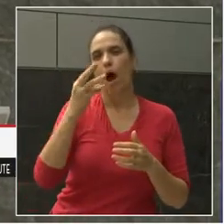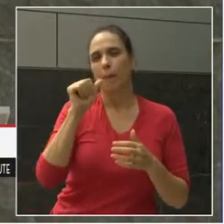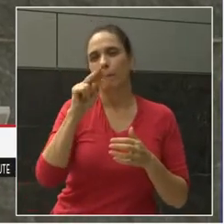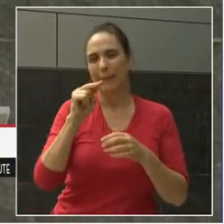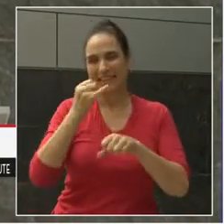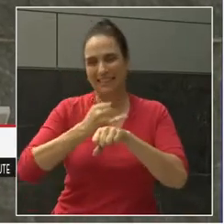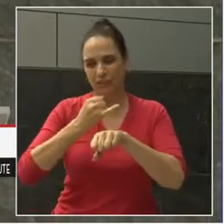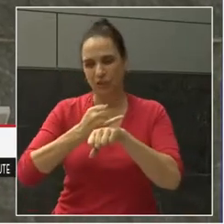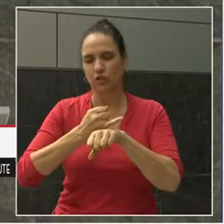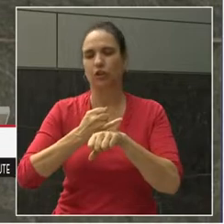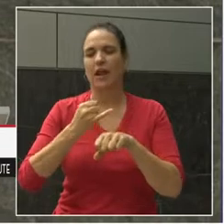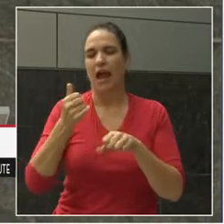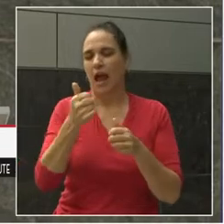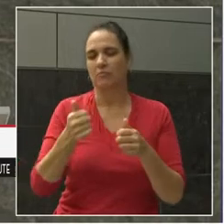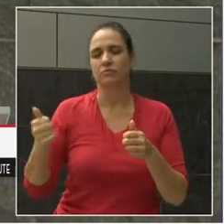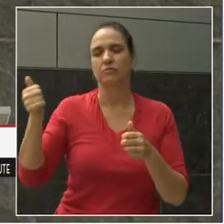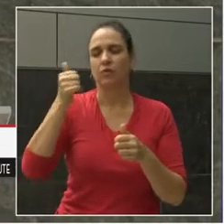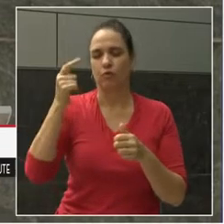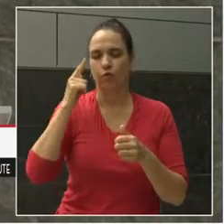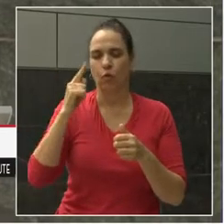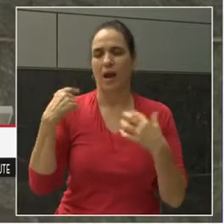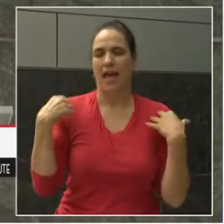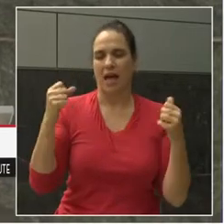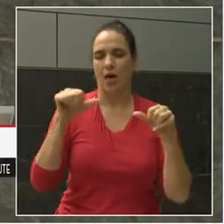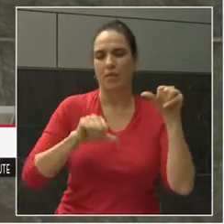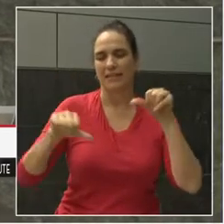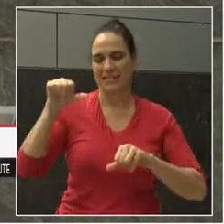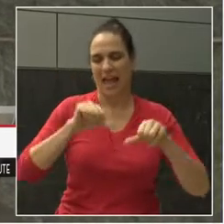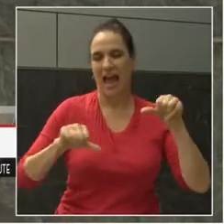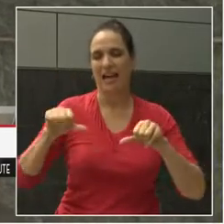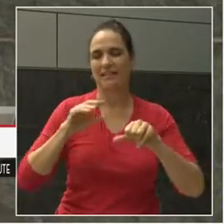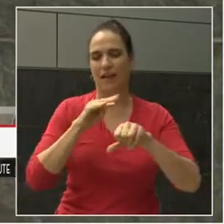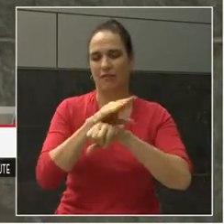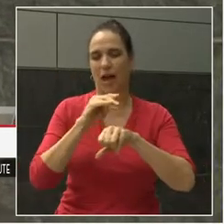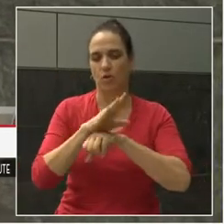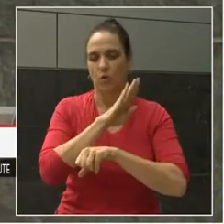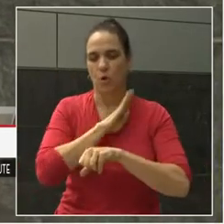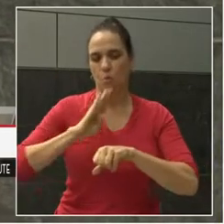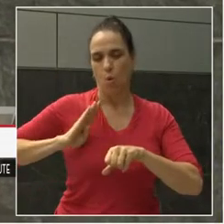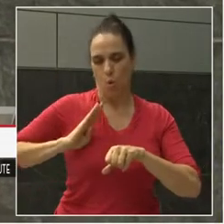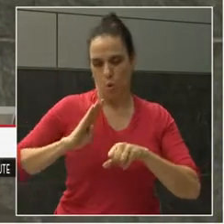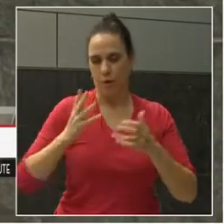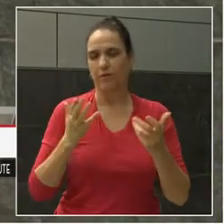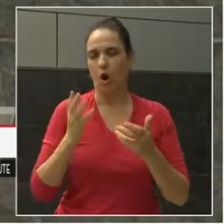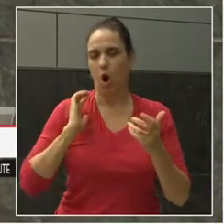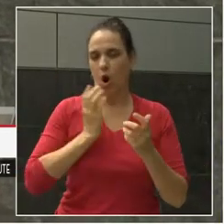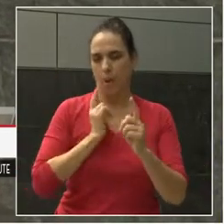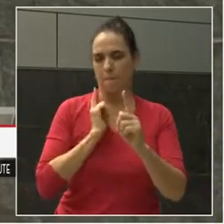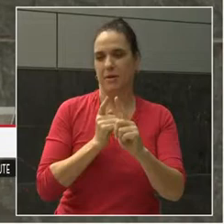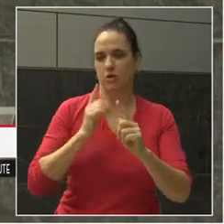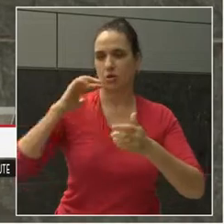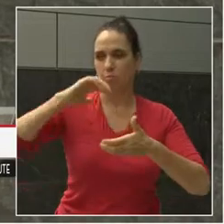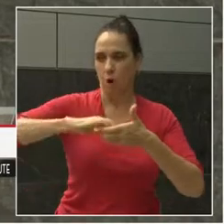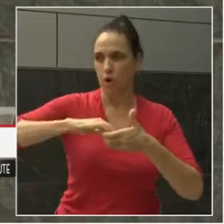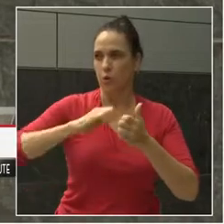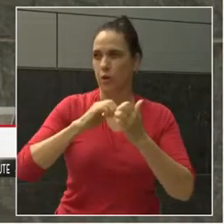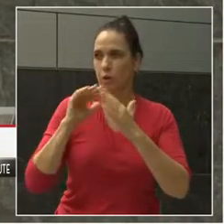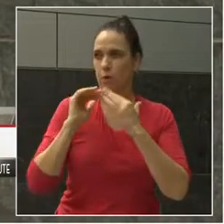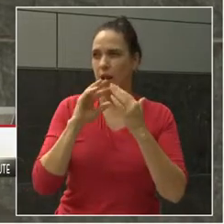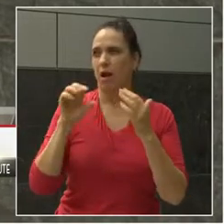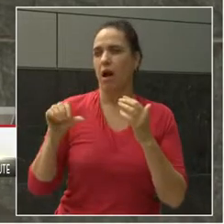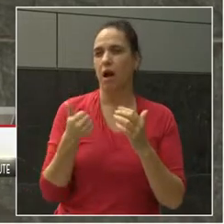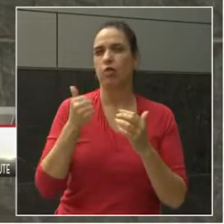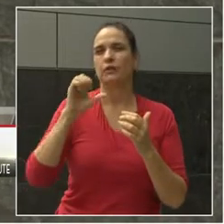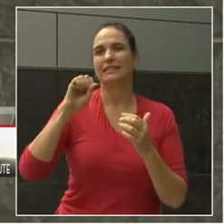Sciences Industry Advisory Board of DCCTE, it is our mission to partner with the community and other stakeholders